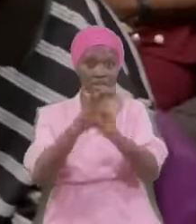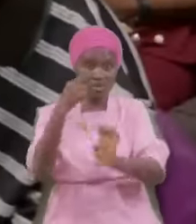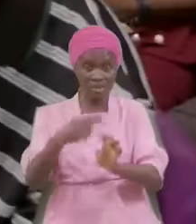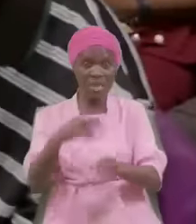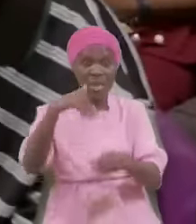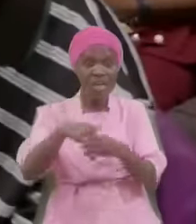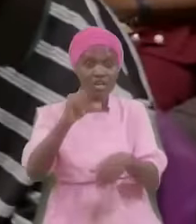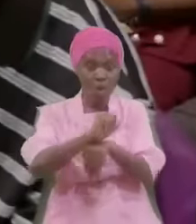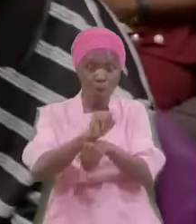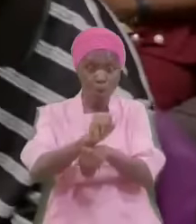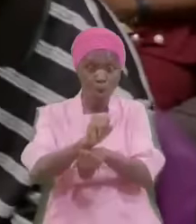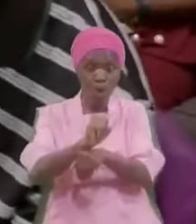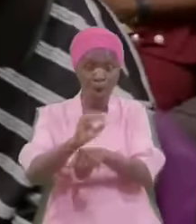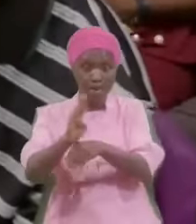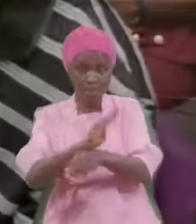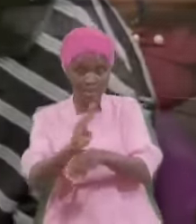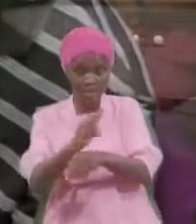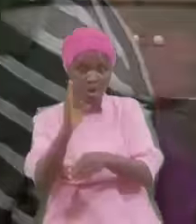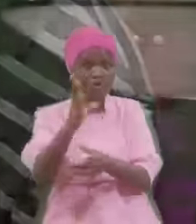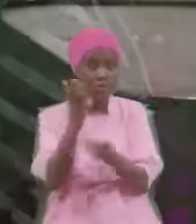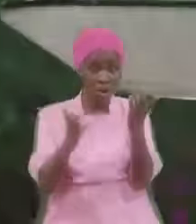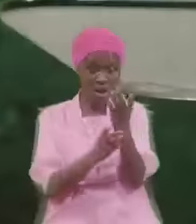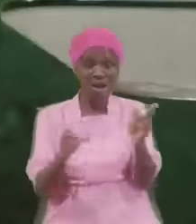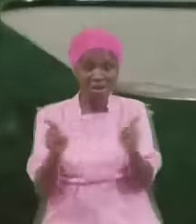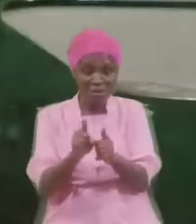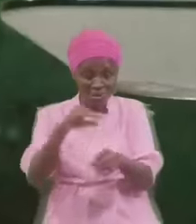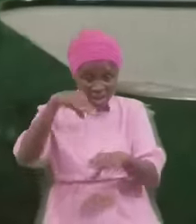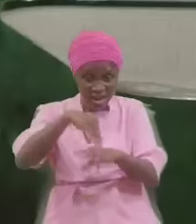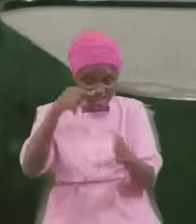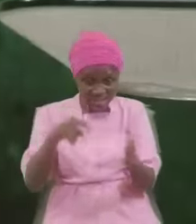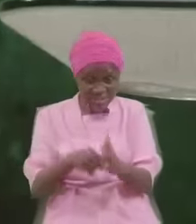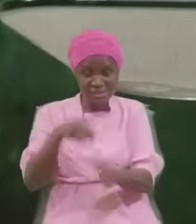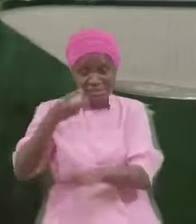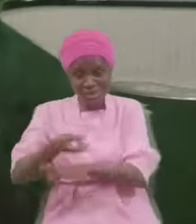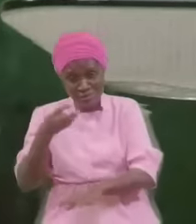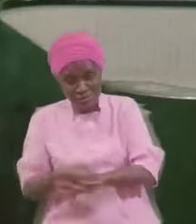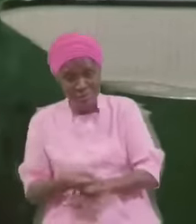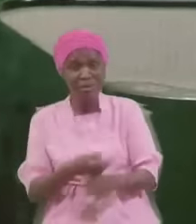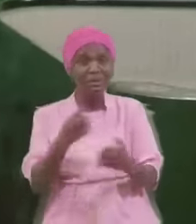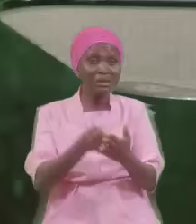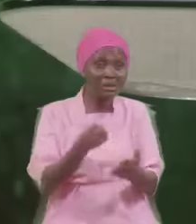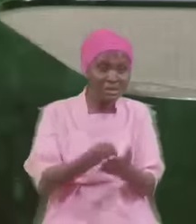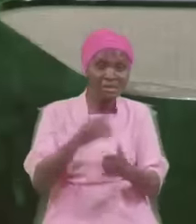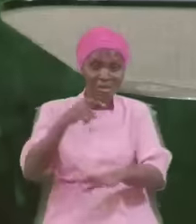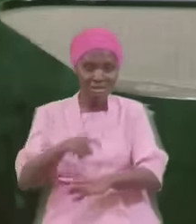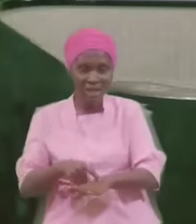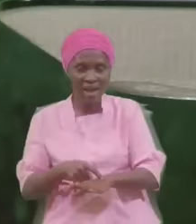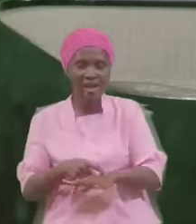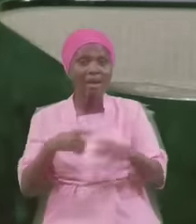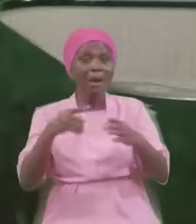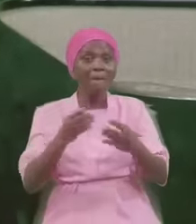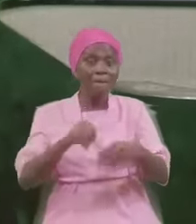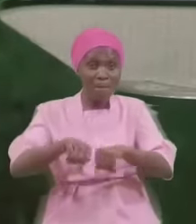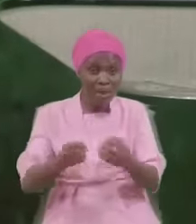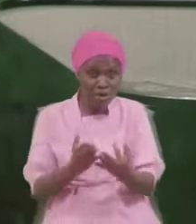your hand. Even at this difficult time in the nation and in many nations, breakthrough coming for you